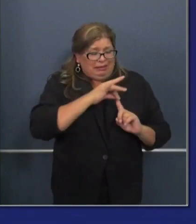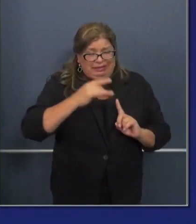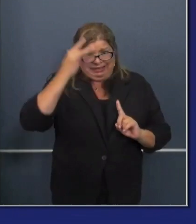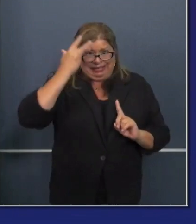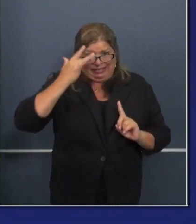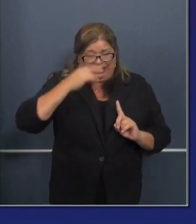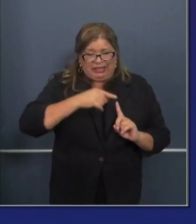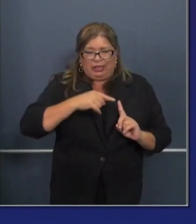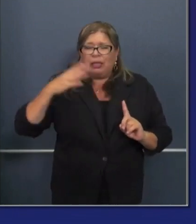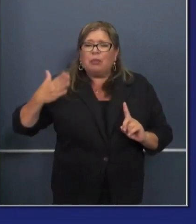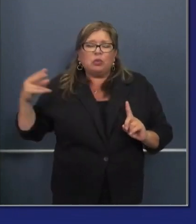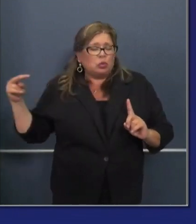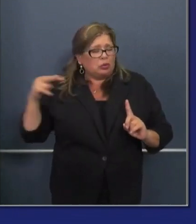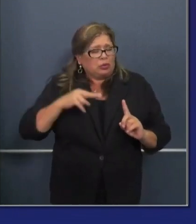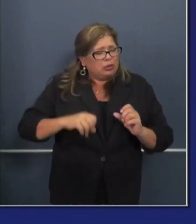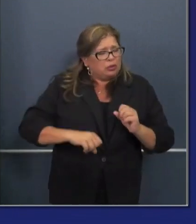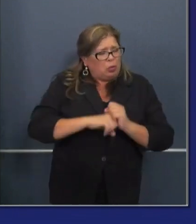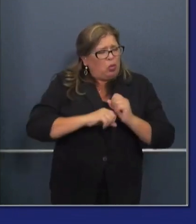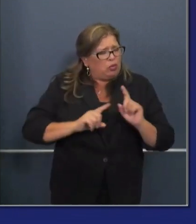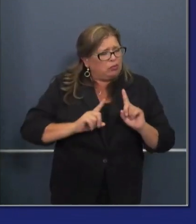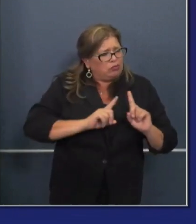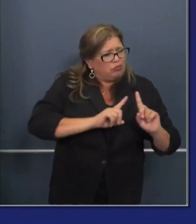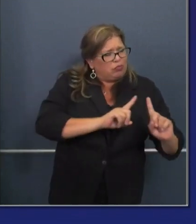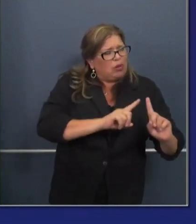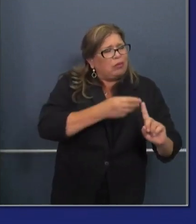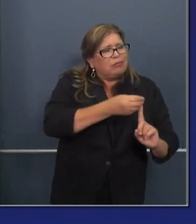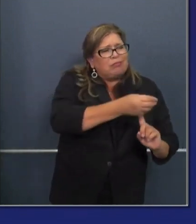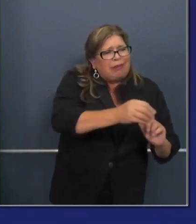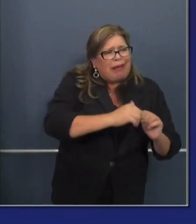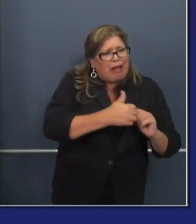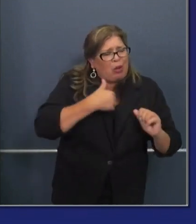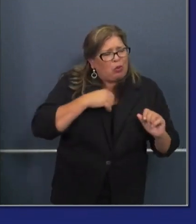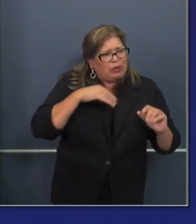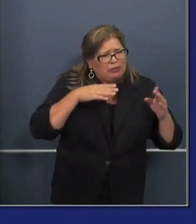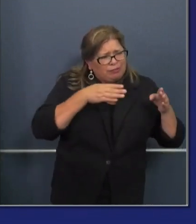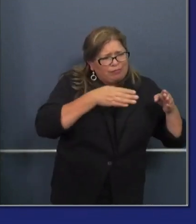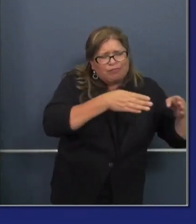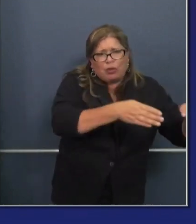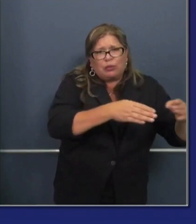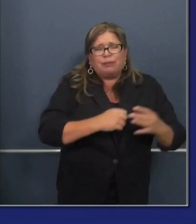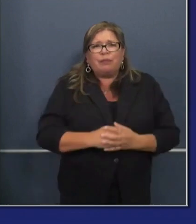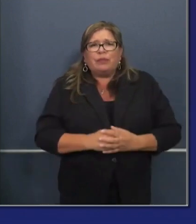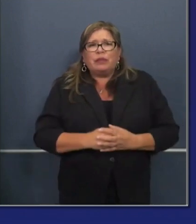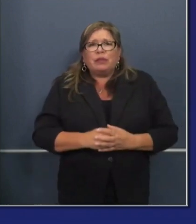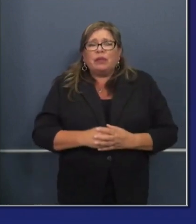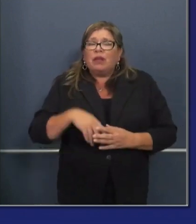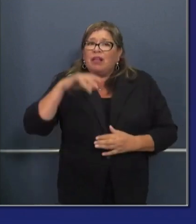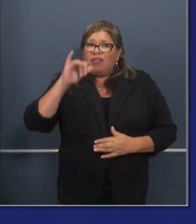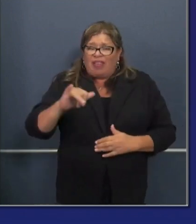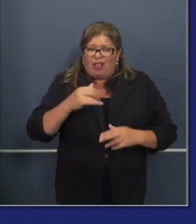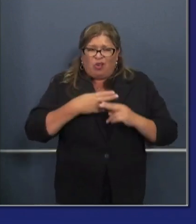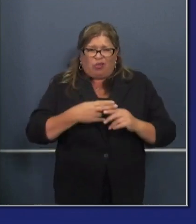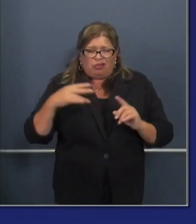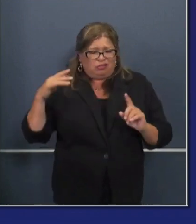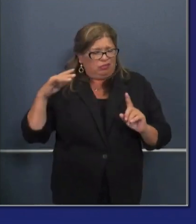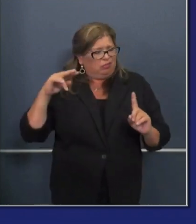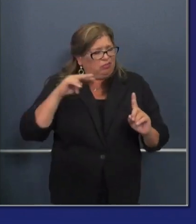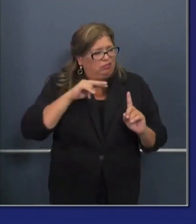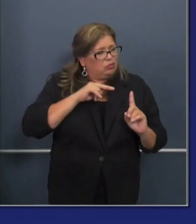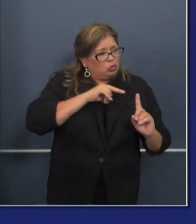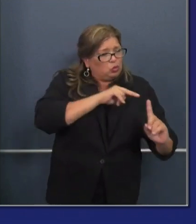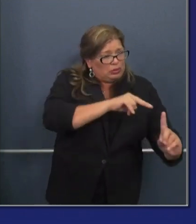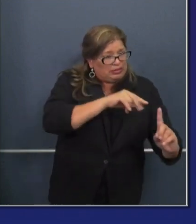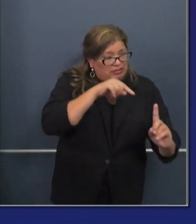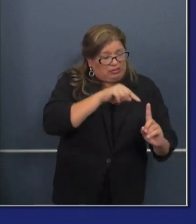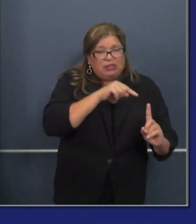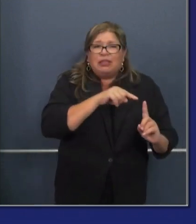the past few weeks a focus on contact tracing. I will say one point, that contact tracing is only as robust